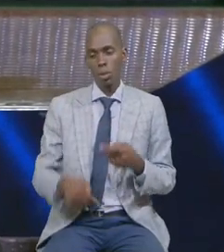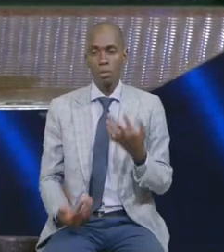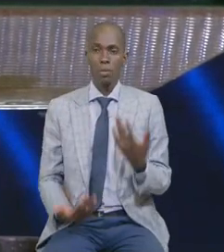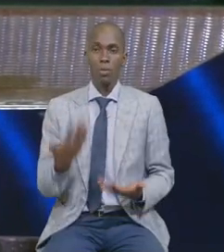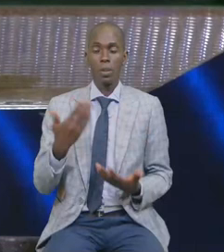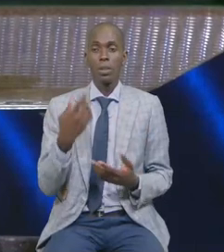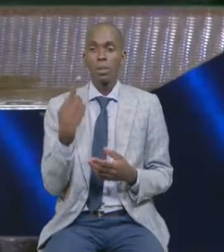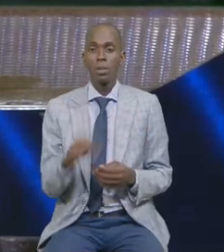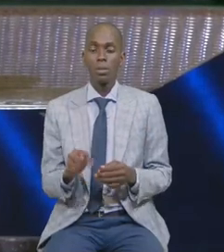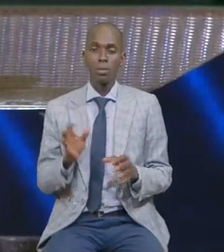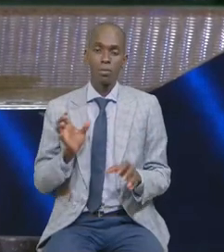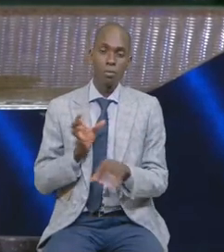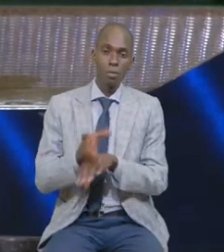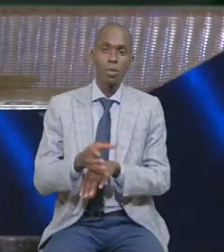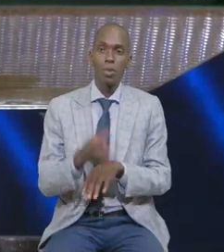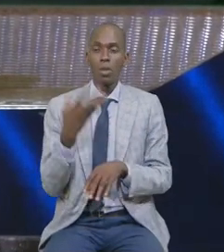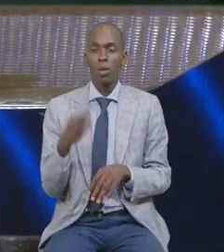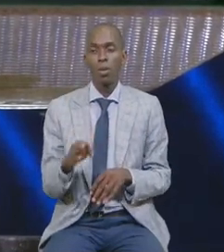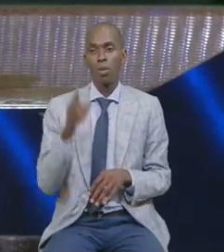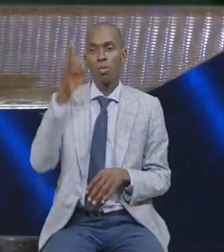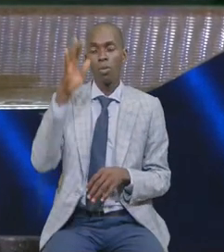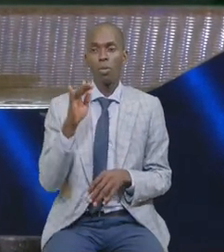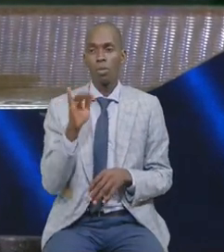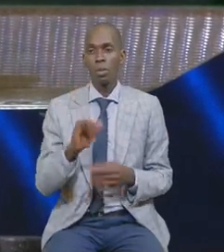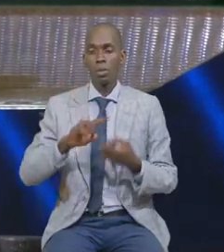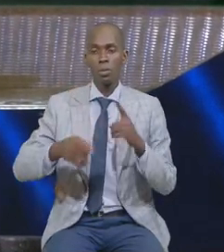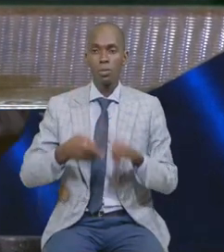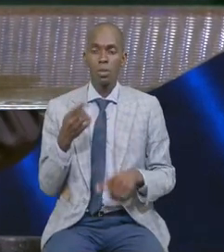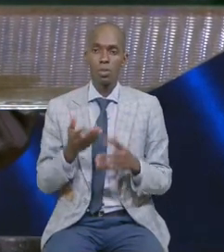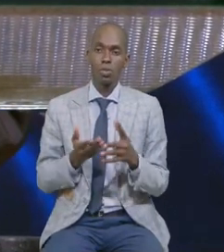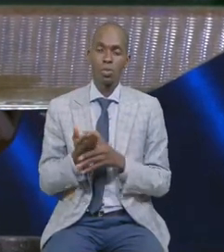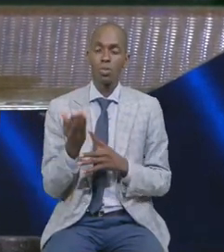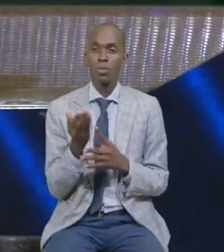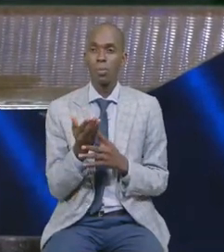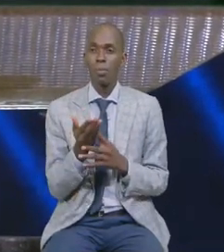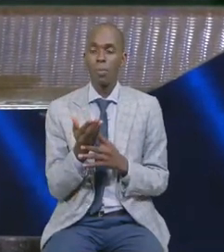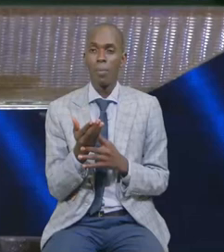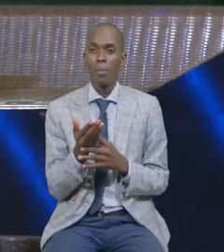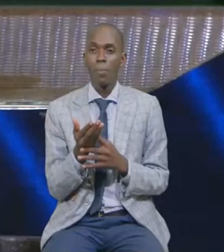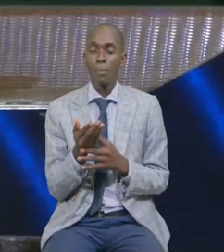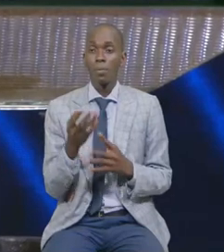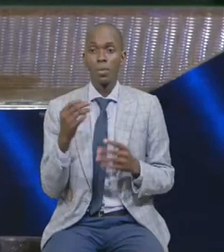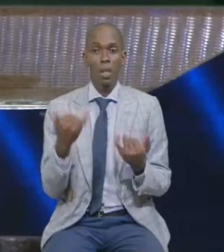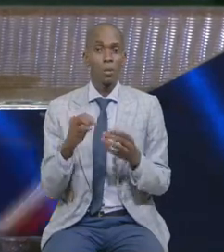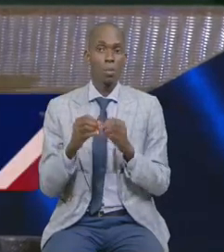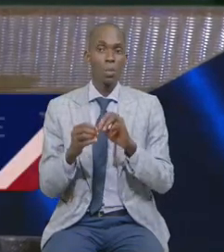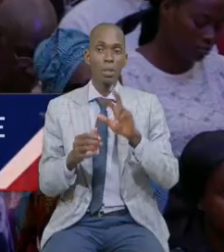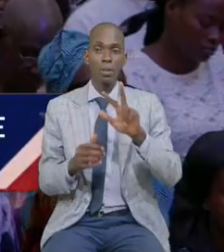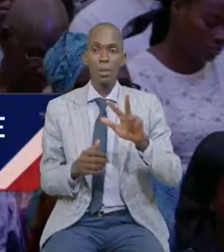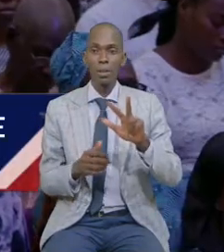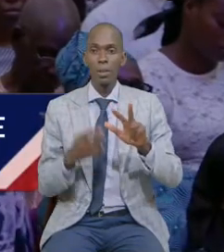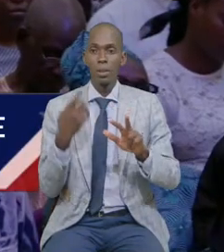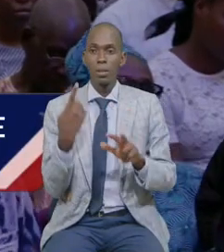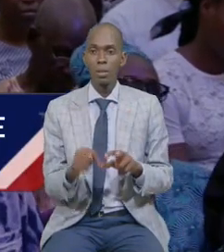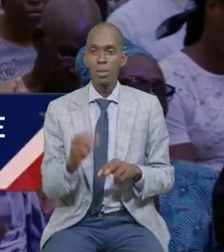godly companions through the king's domination. Number three is the comportment and the gracious